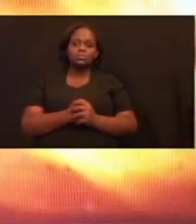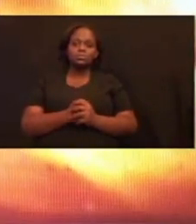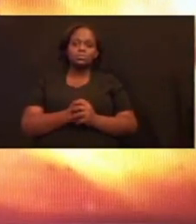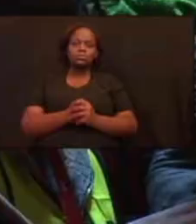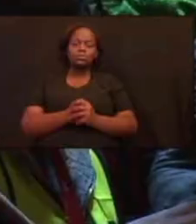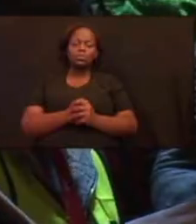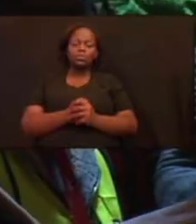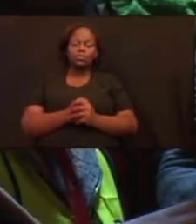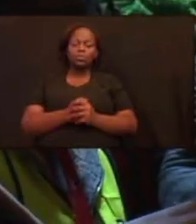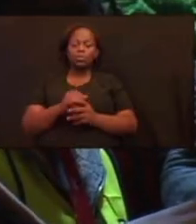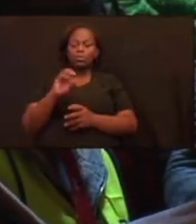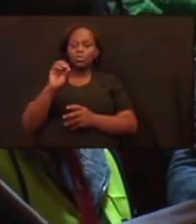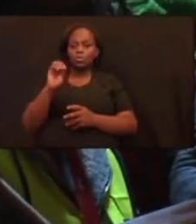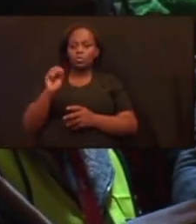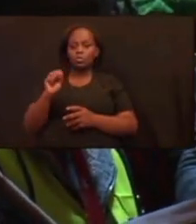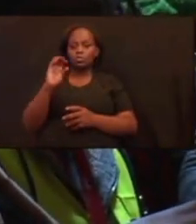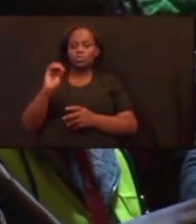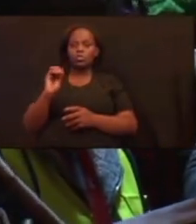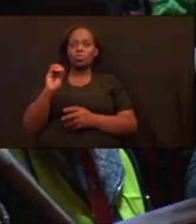So,